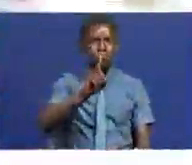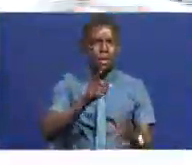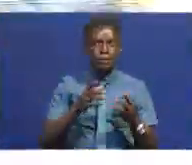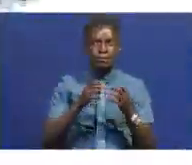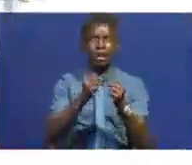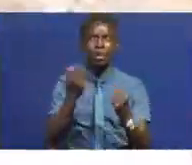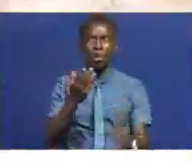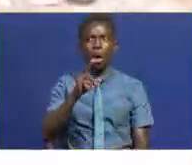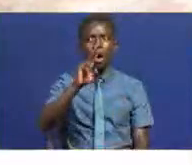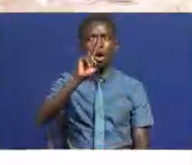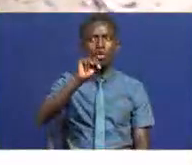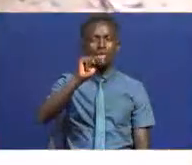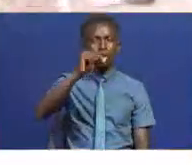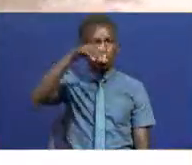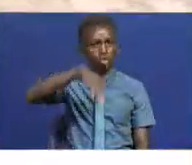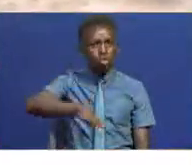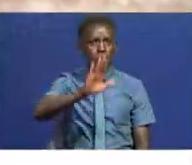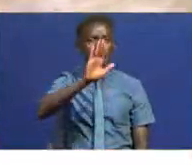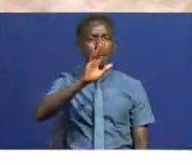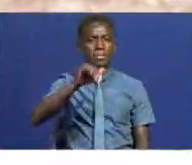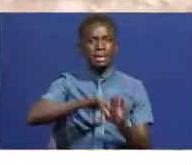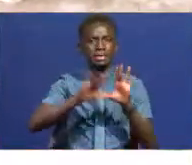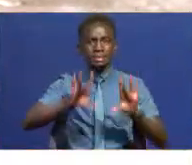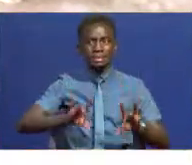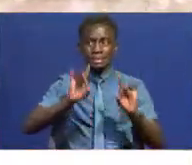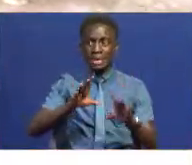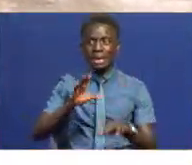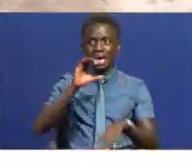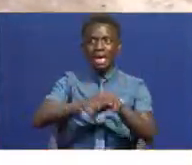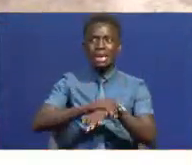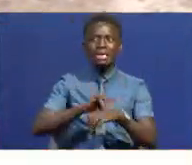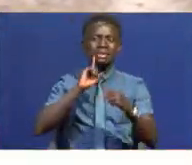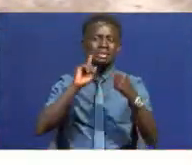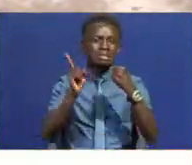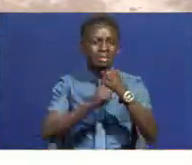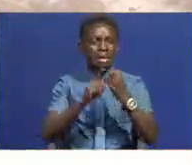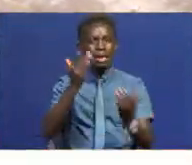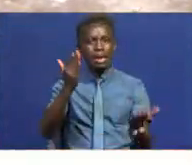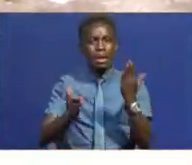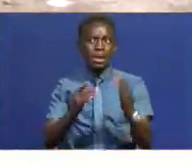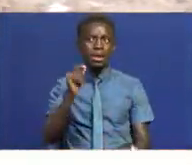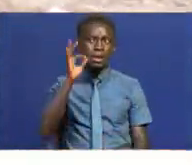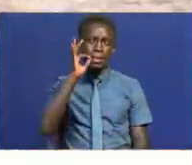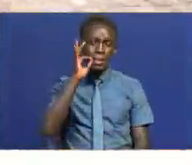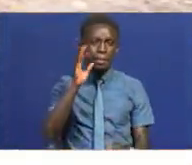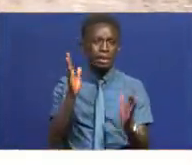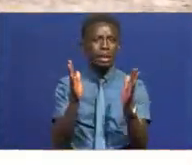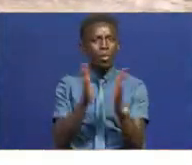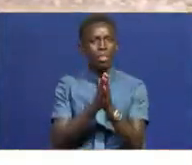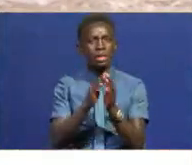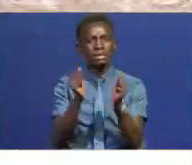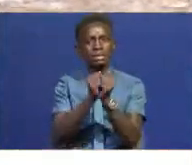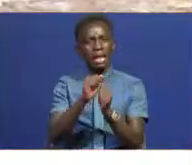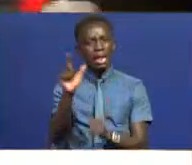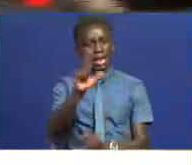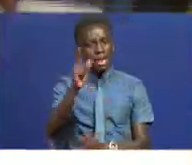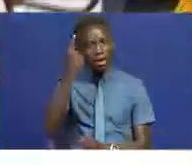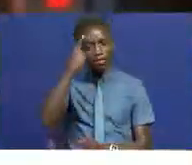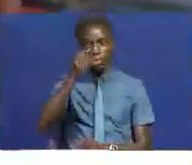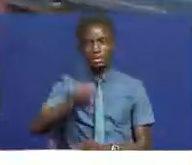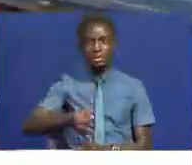Kopil Township, and recovered 600 rounds of ban and 10 liters of changa packed inside cement